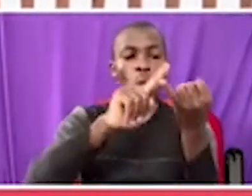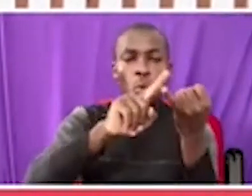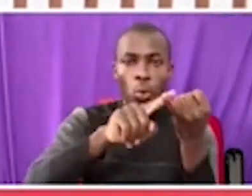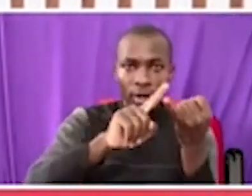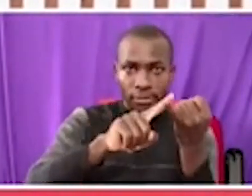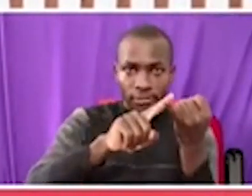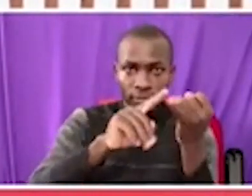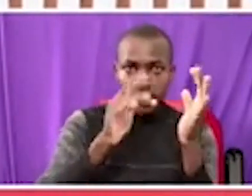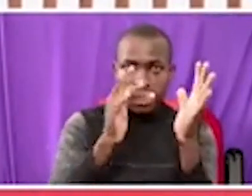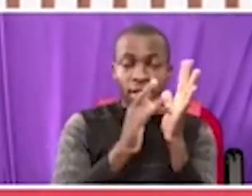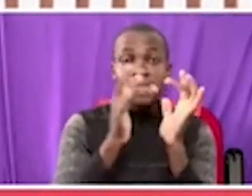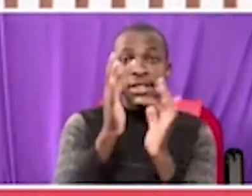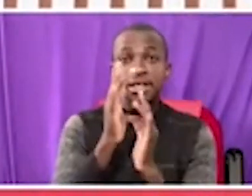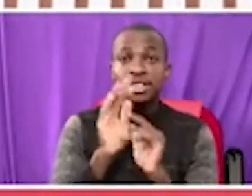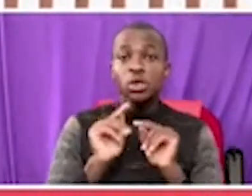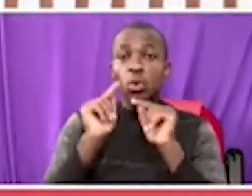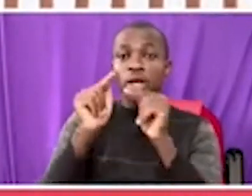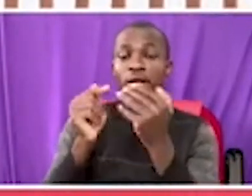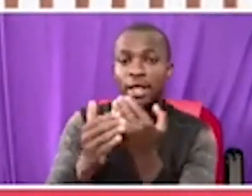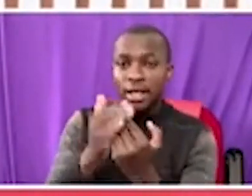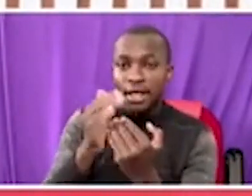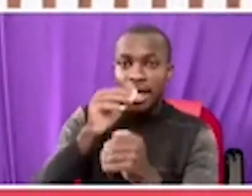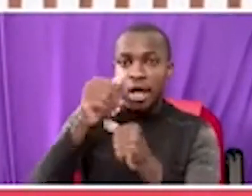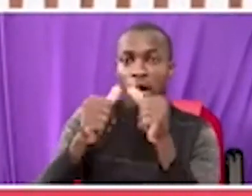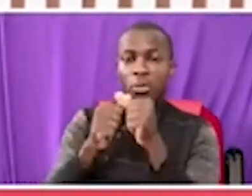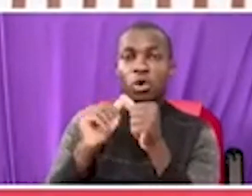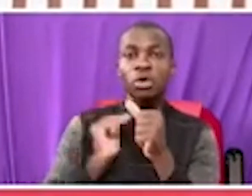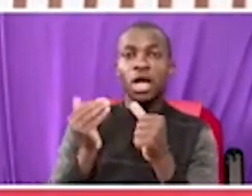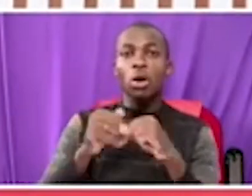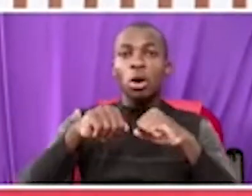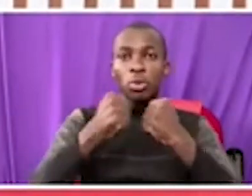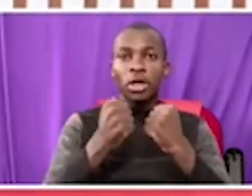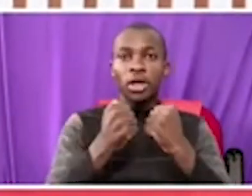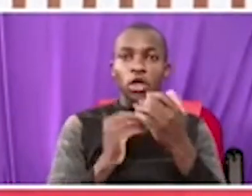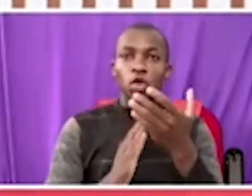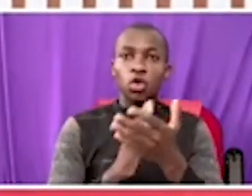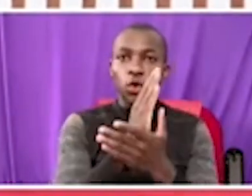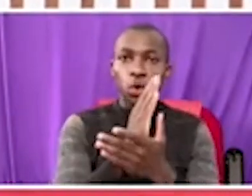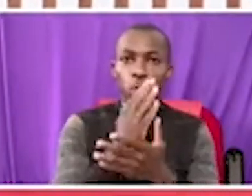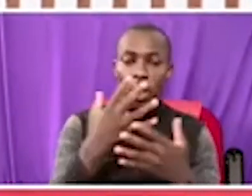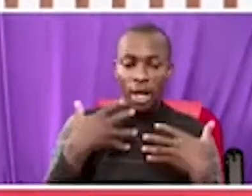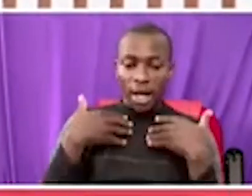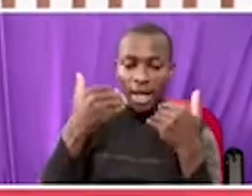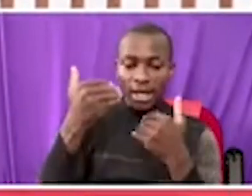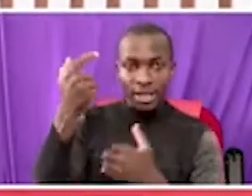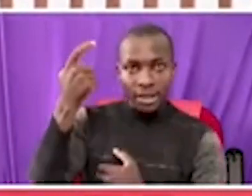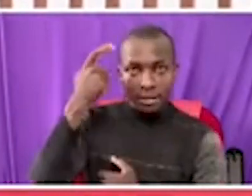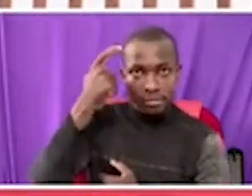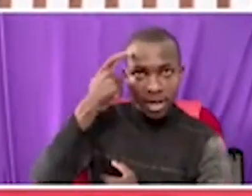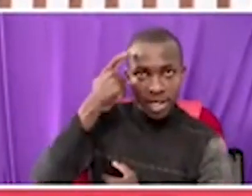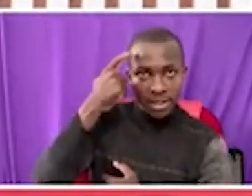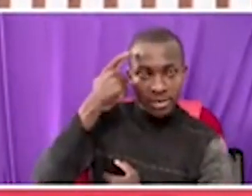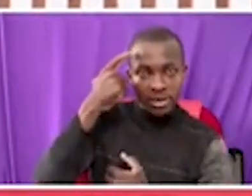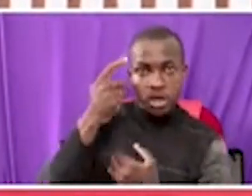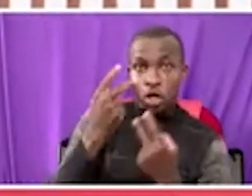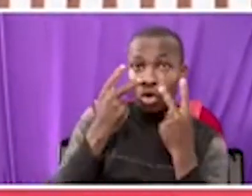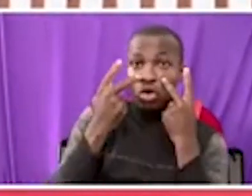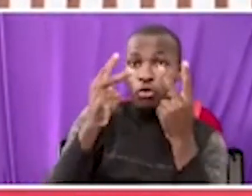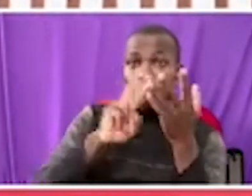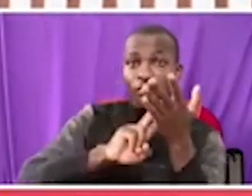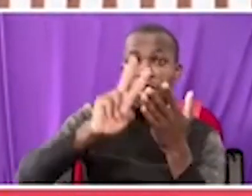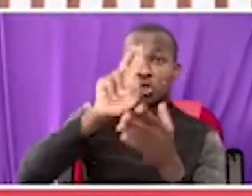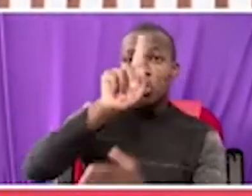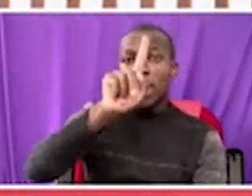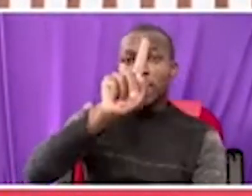will fix our brokenness by healing our minds. By healing our minds. Look at verse 1 and